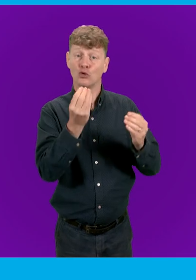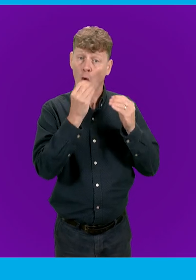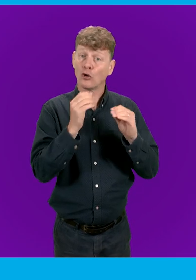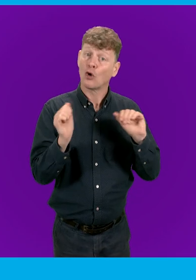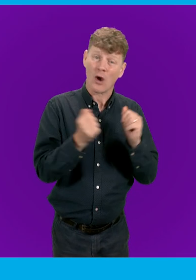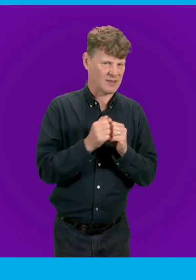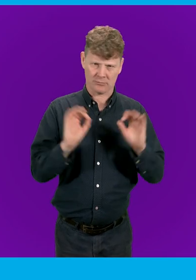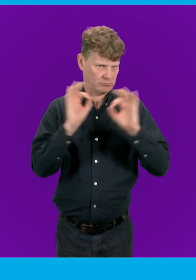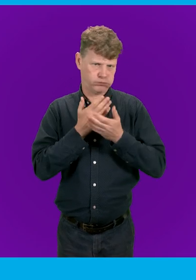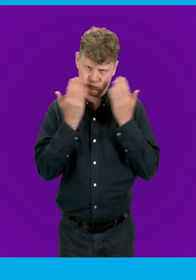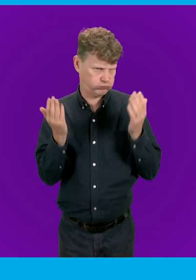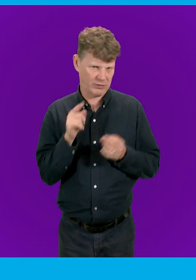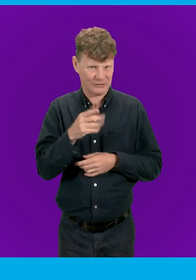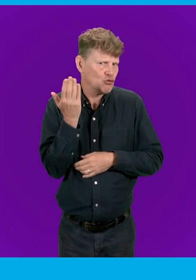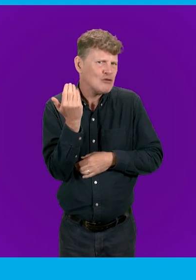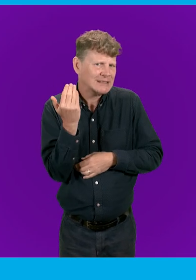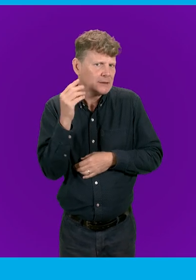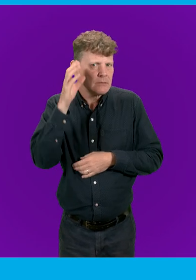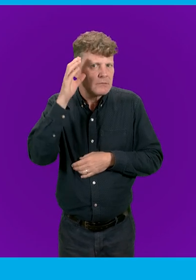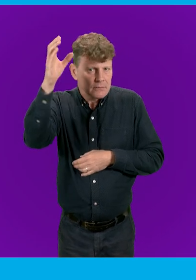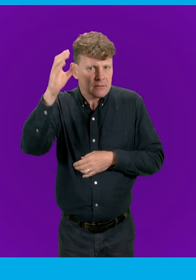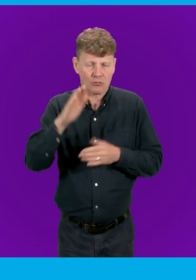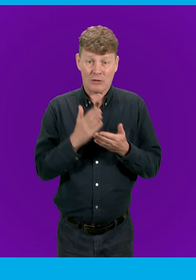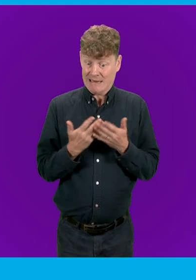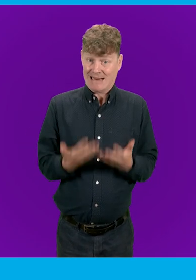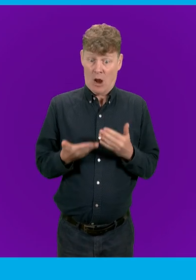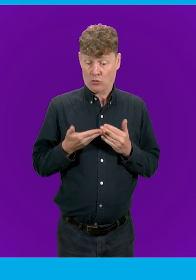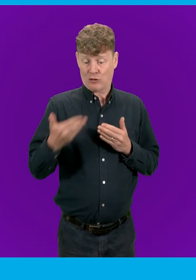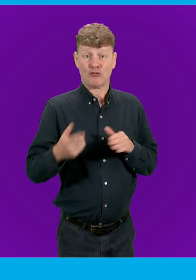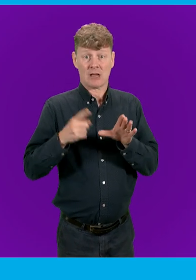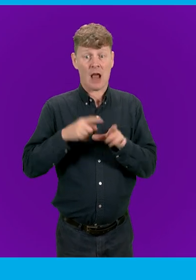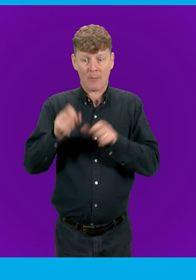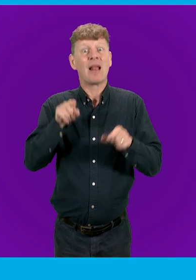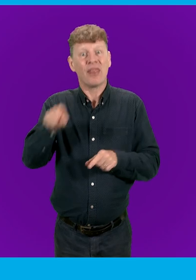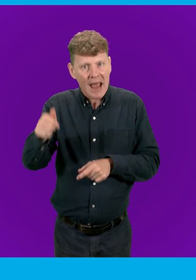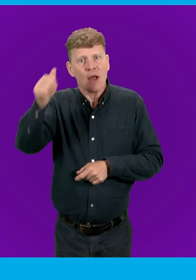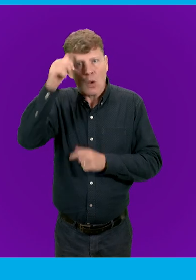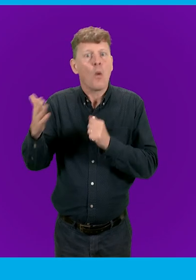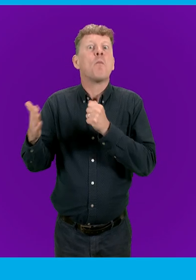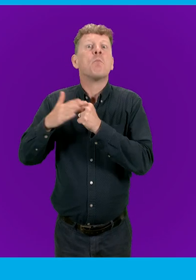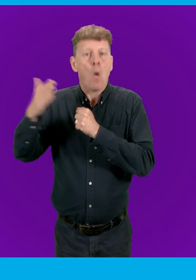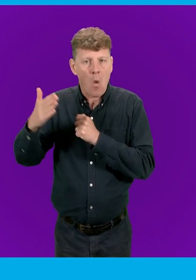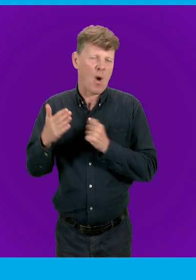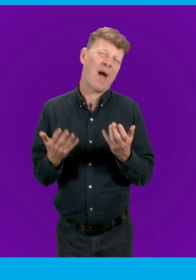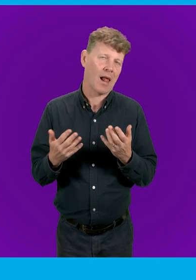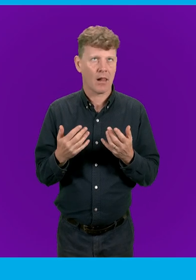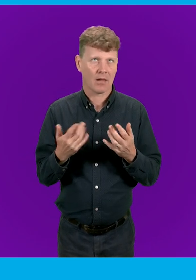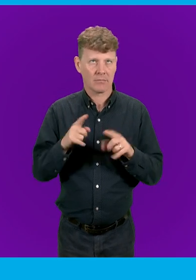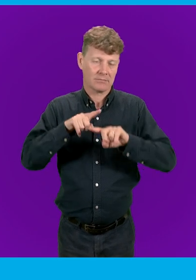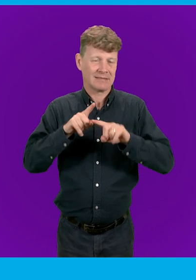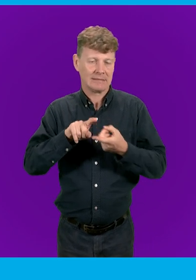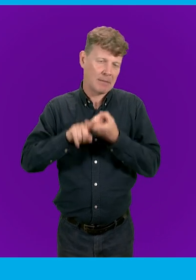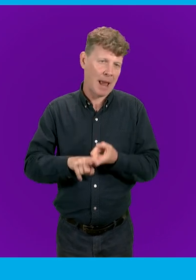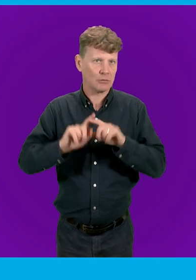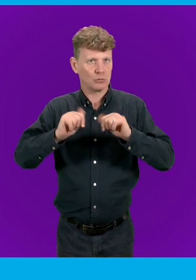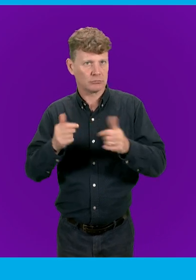recent. So the current generation of young people know much more about it, depending on how well they were taught. But they do. They, you